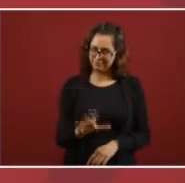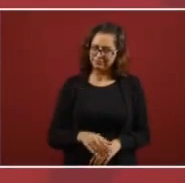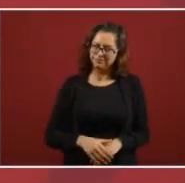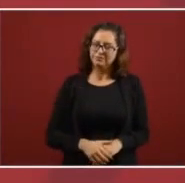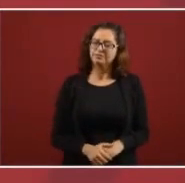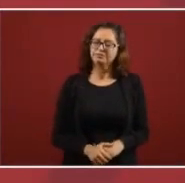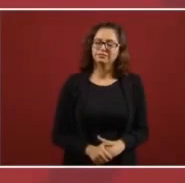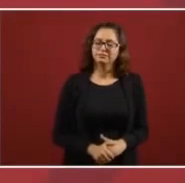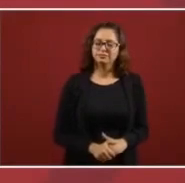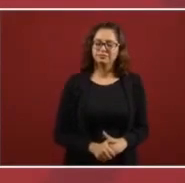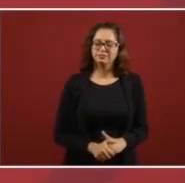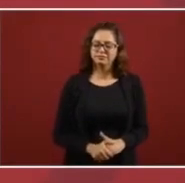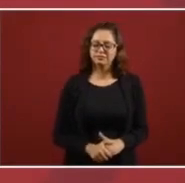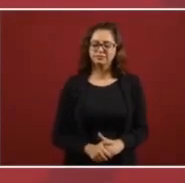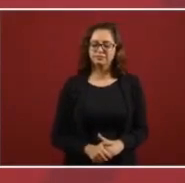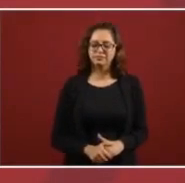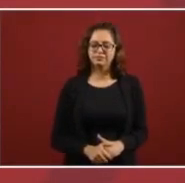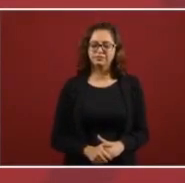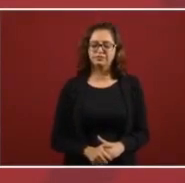Because that does make him angry.